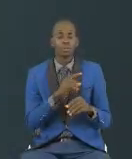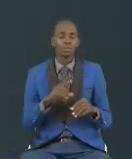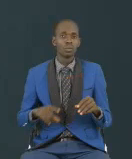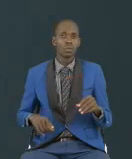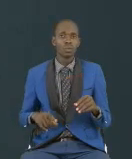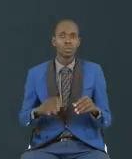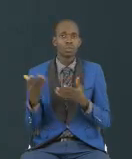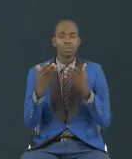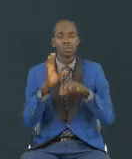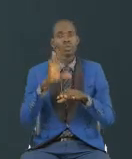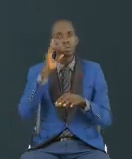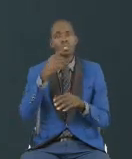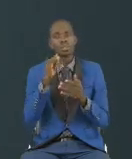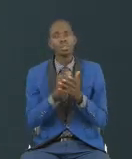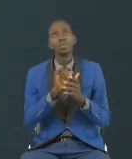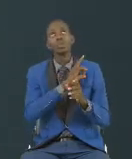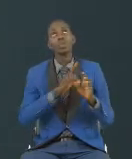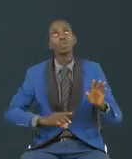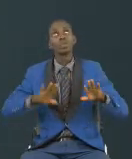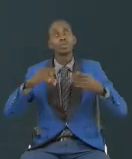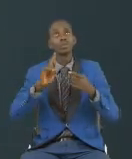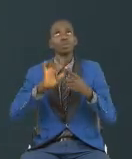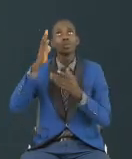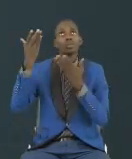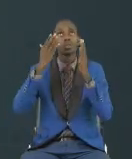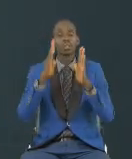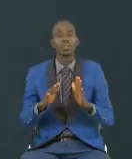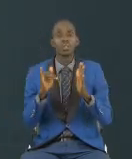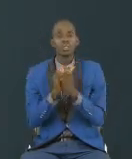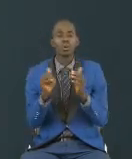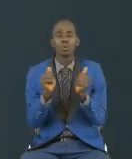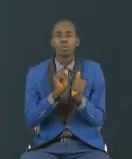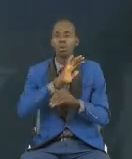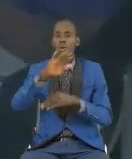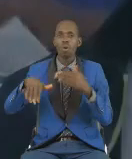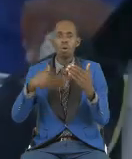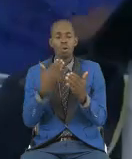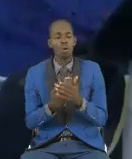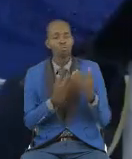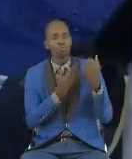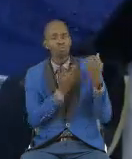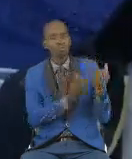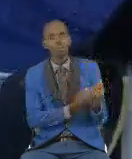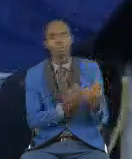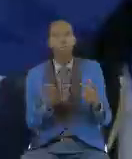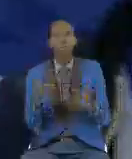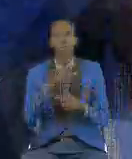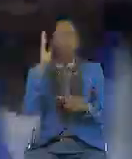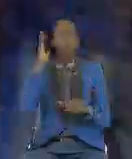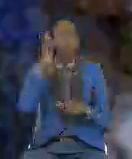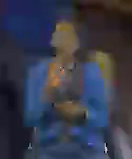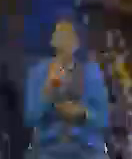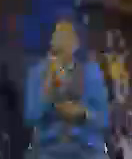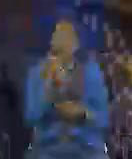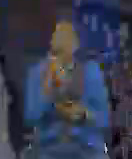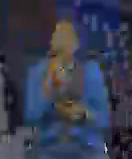that with all boldness they may speak thy word. Not our word,